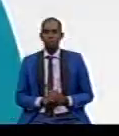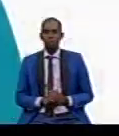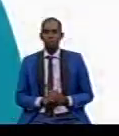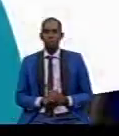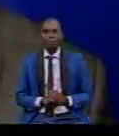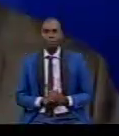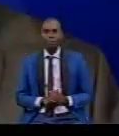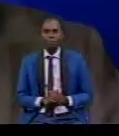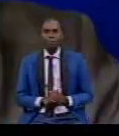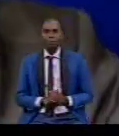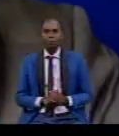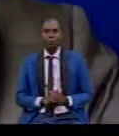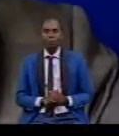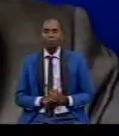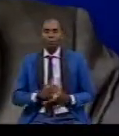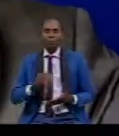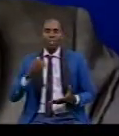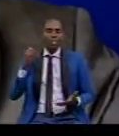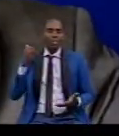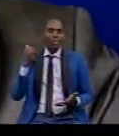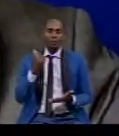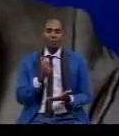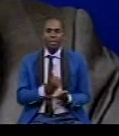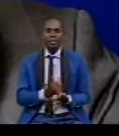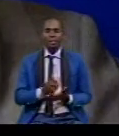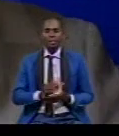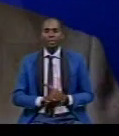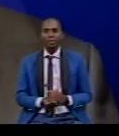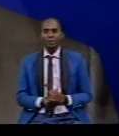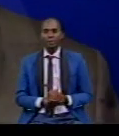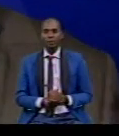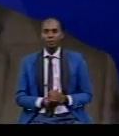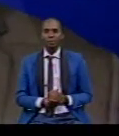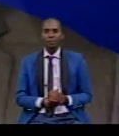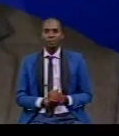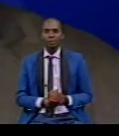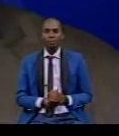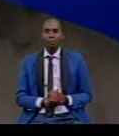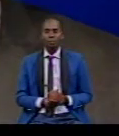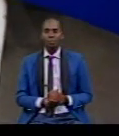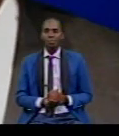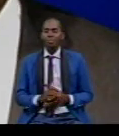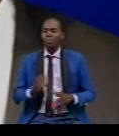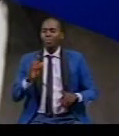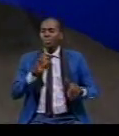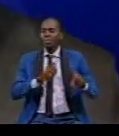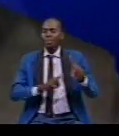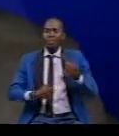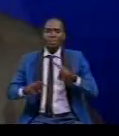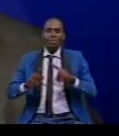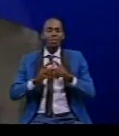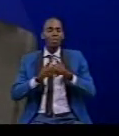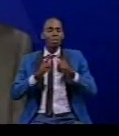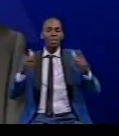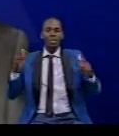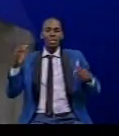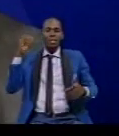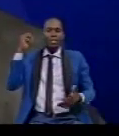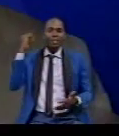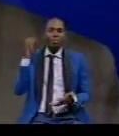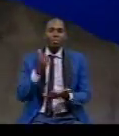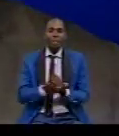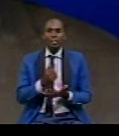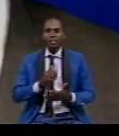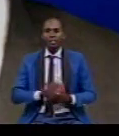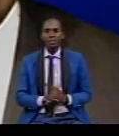your life will be supplied tonight in Jesus' name. Three things. Number